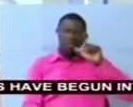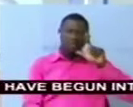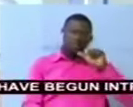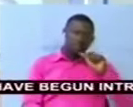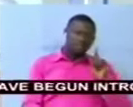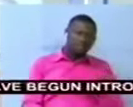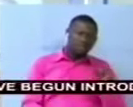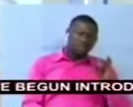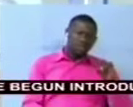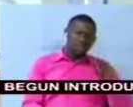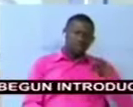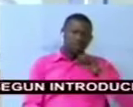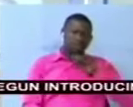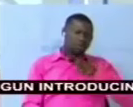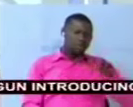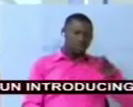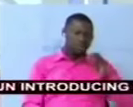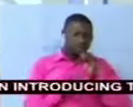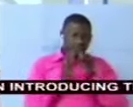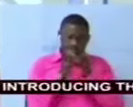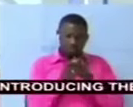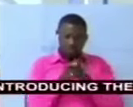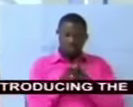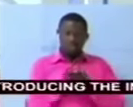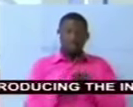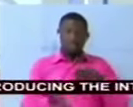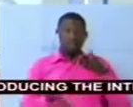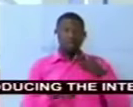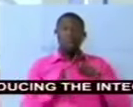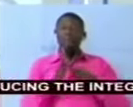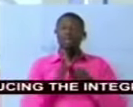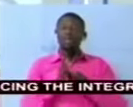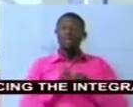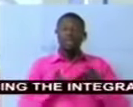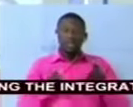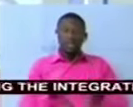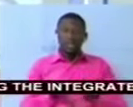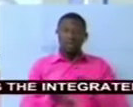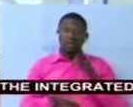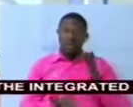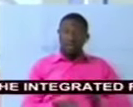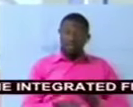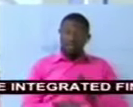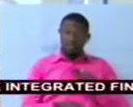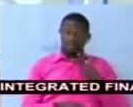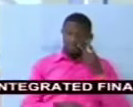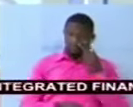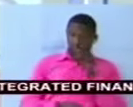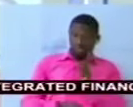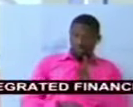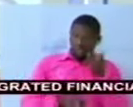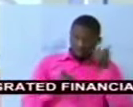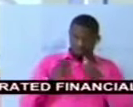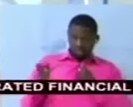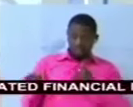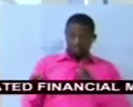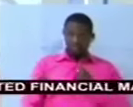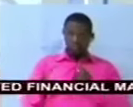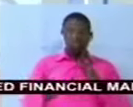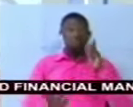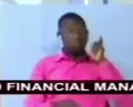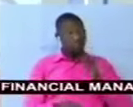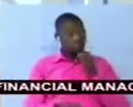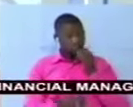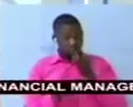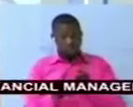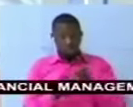have seen what has happened to these people, you have to talk, or was it afterwards? Ban jamono lañ la doon laaj